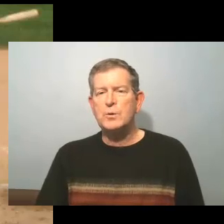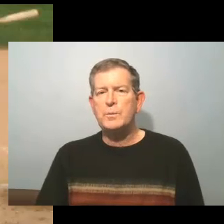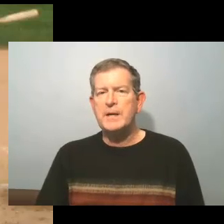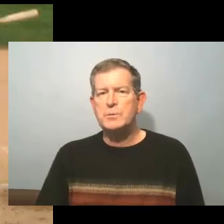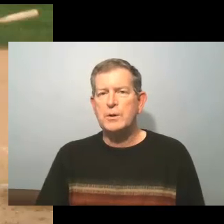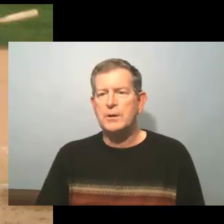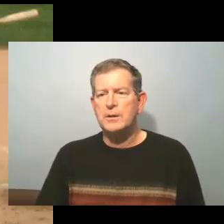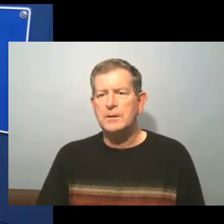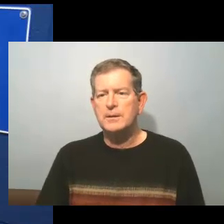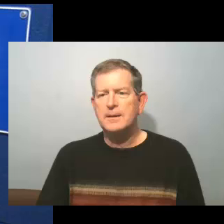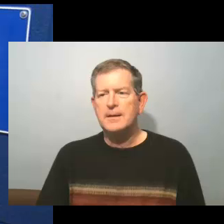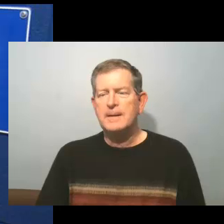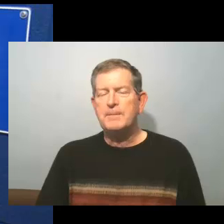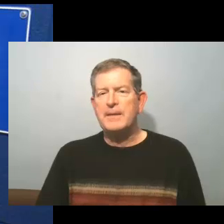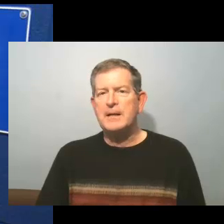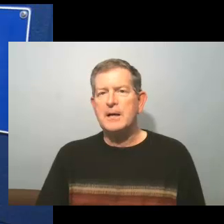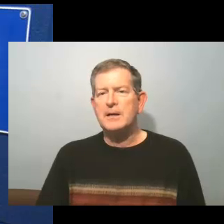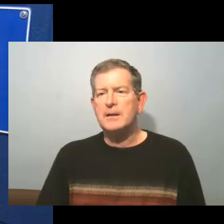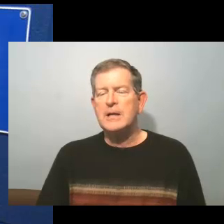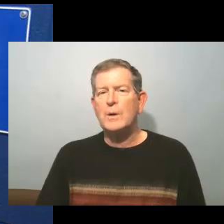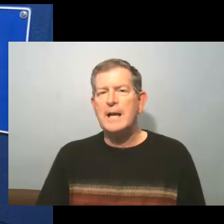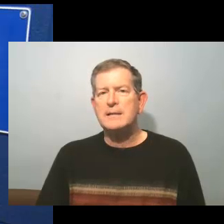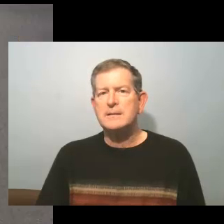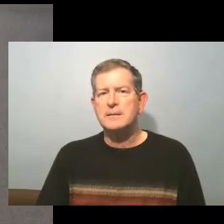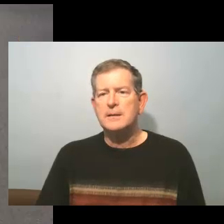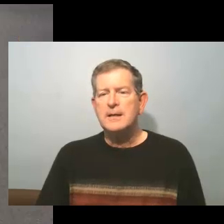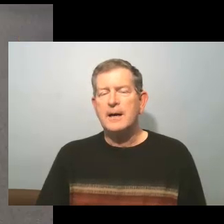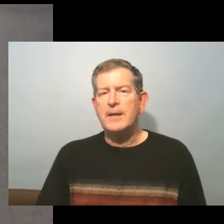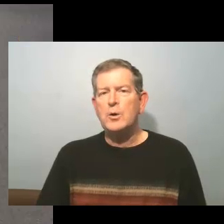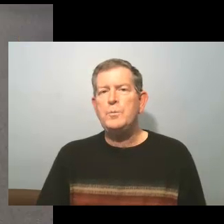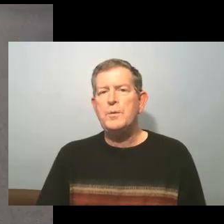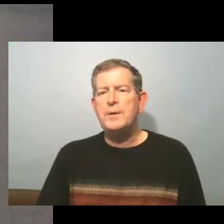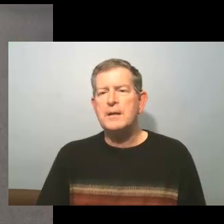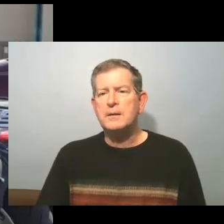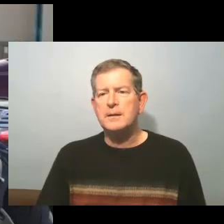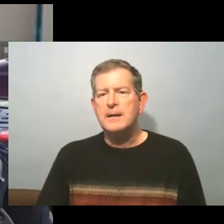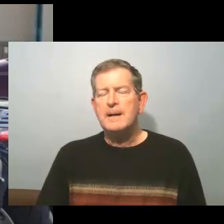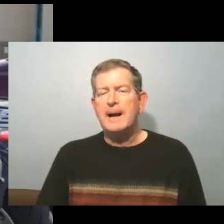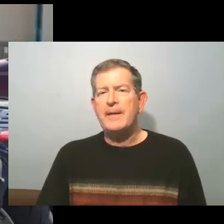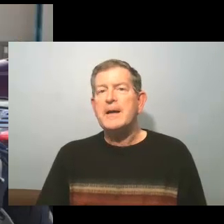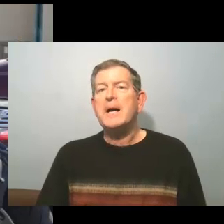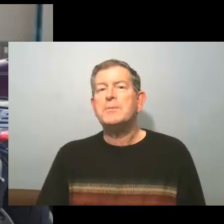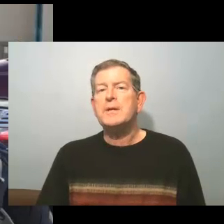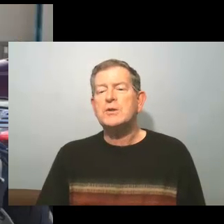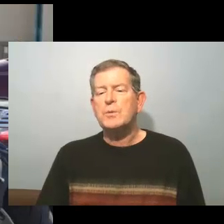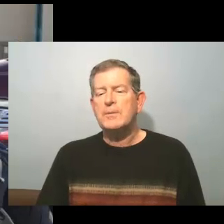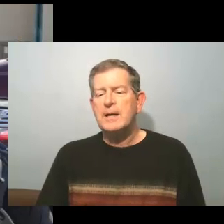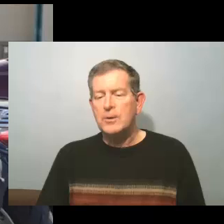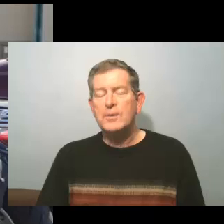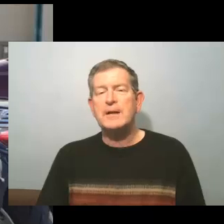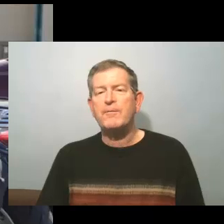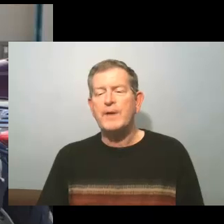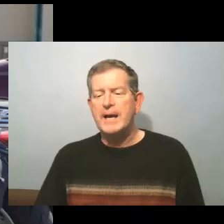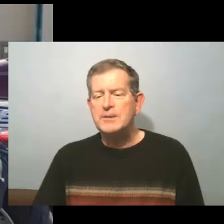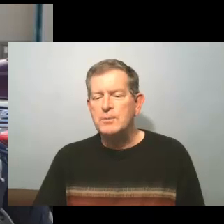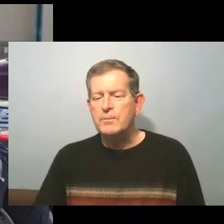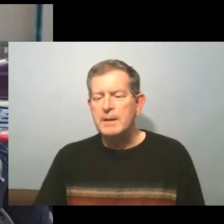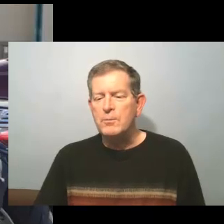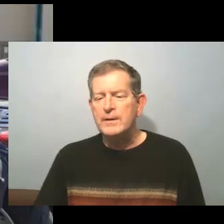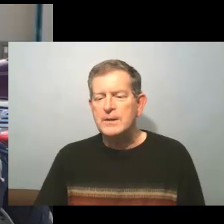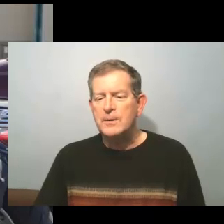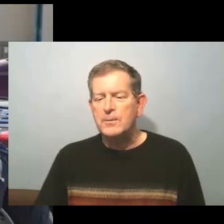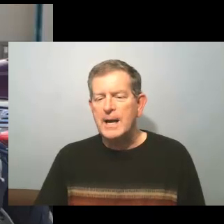the team says le baseball, and then les toilettes, and then le pupitre. And then they come to this screen right here. Notice how the flag